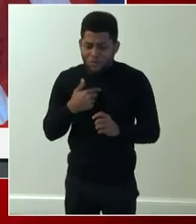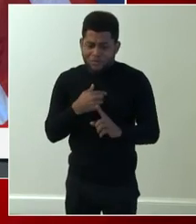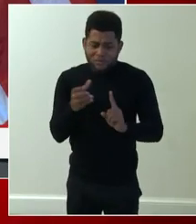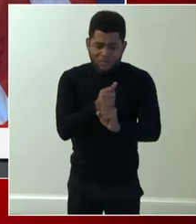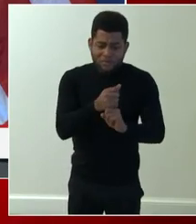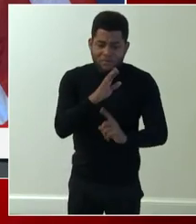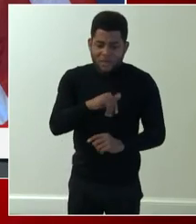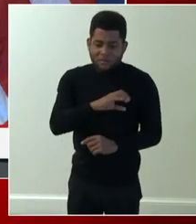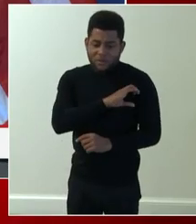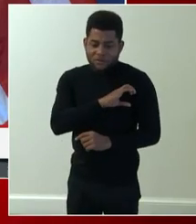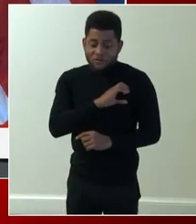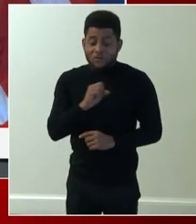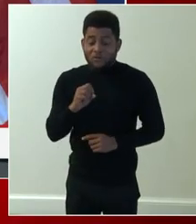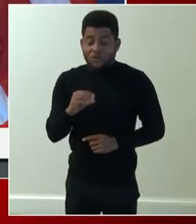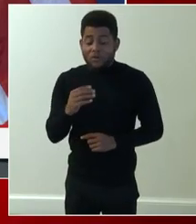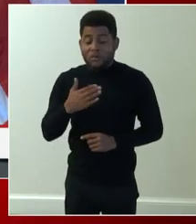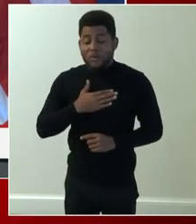So